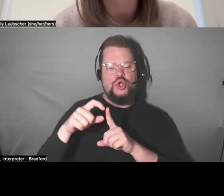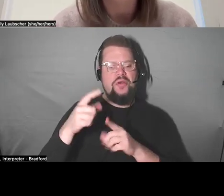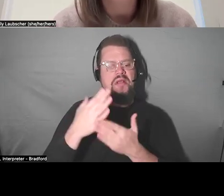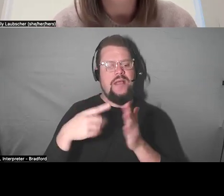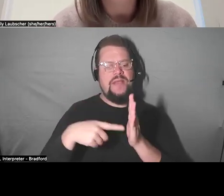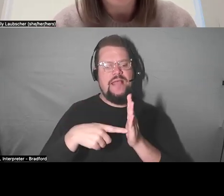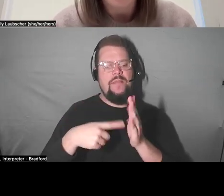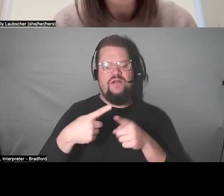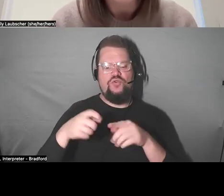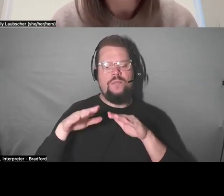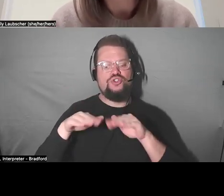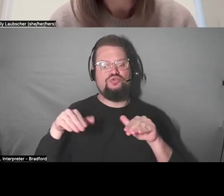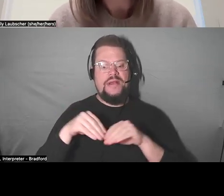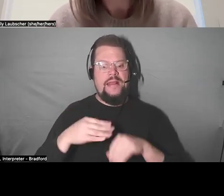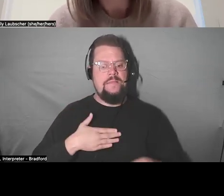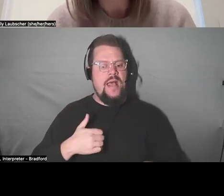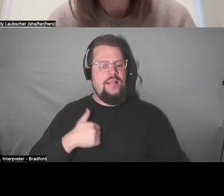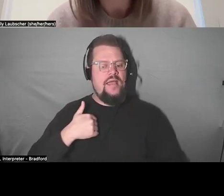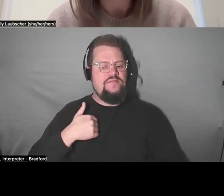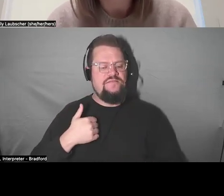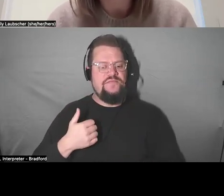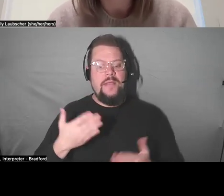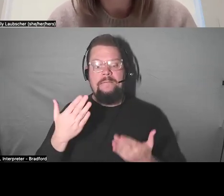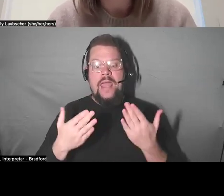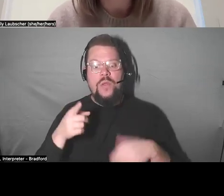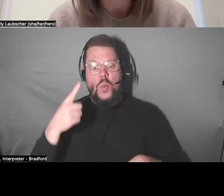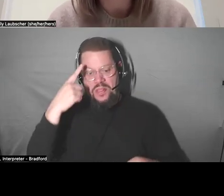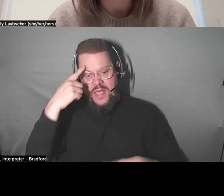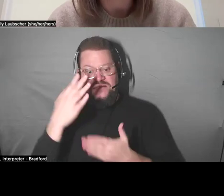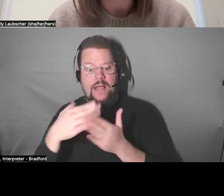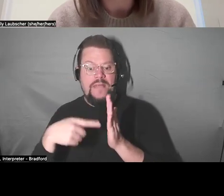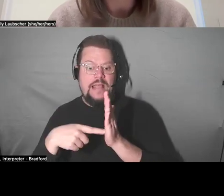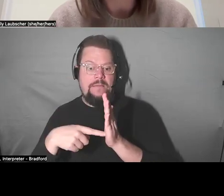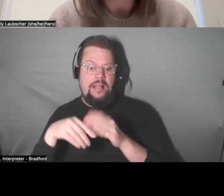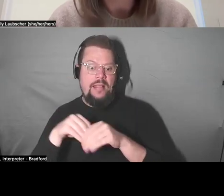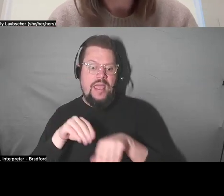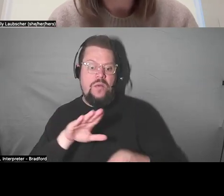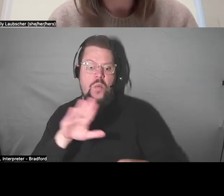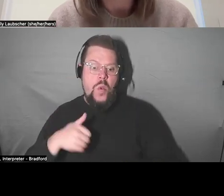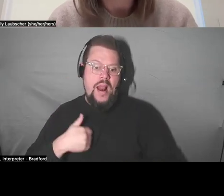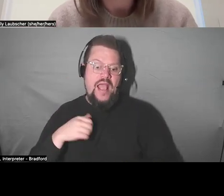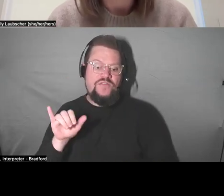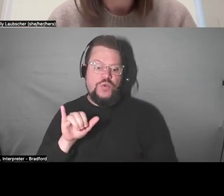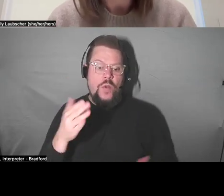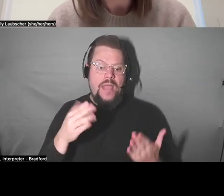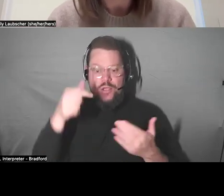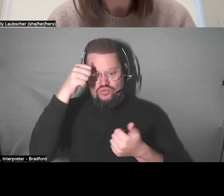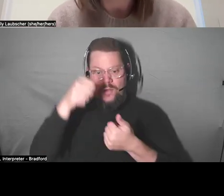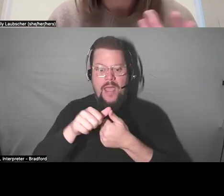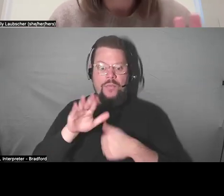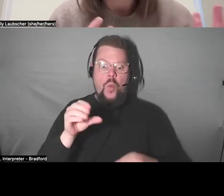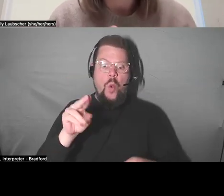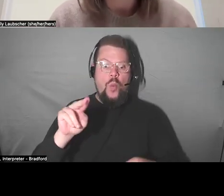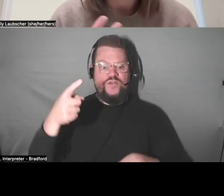words from children in my life. Maybe you can think of some examples from your own lives. Maybe you remember your own first words,